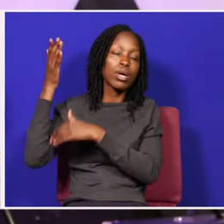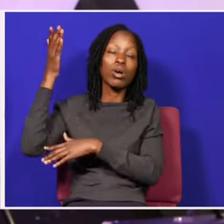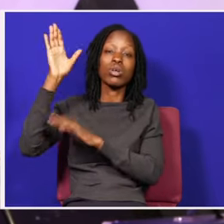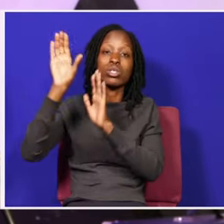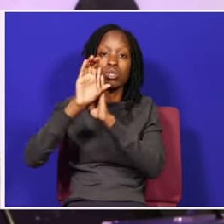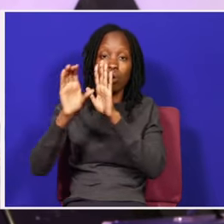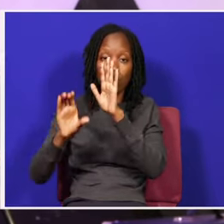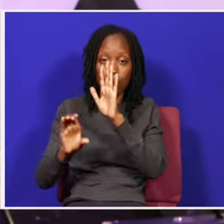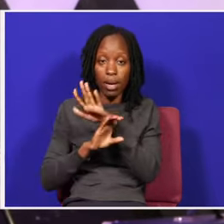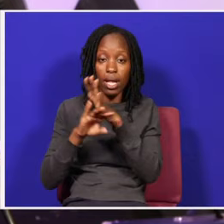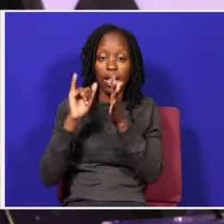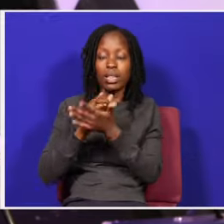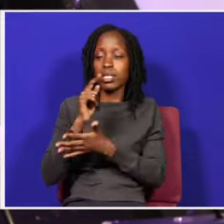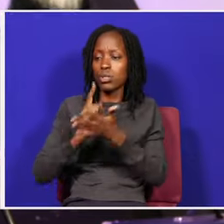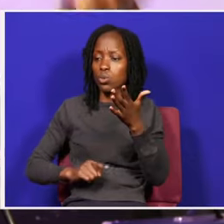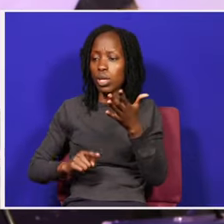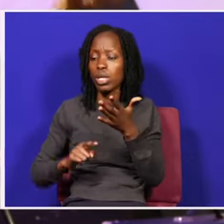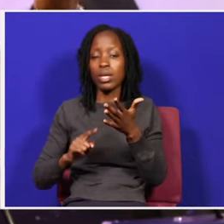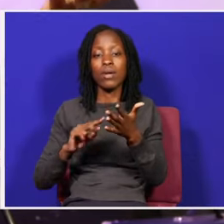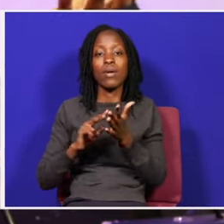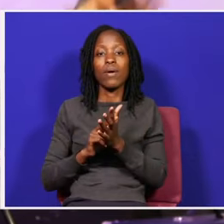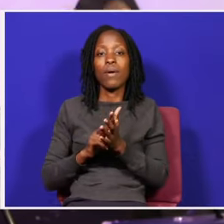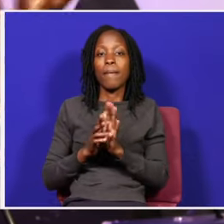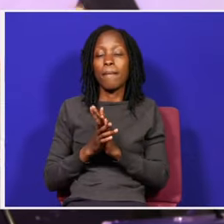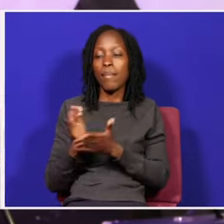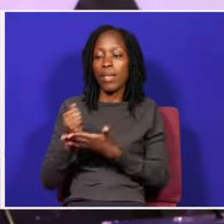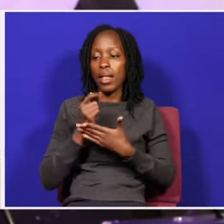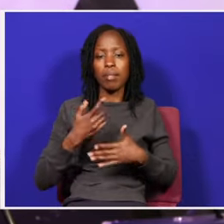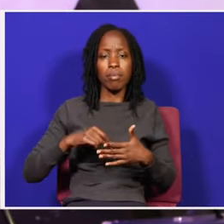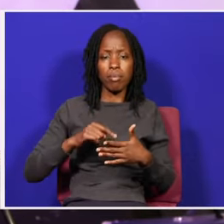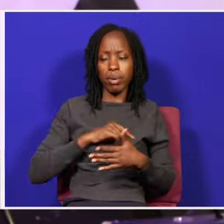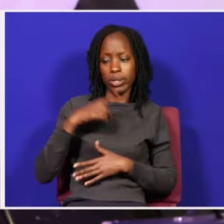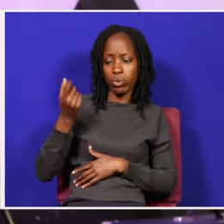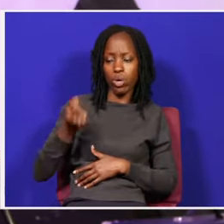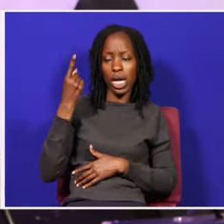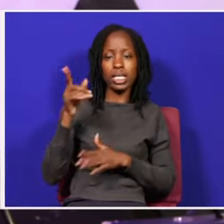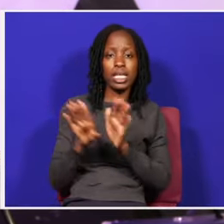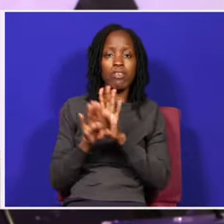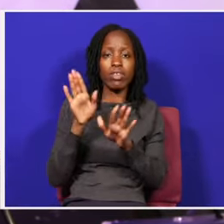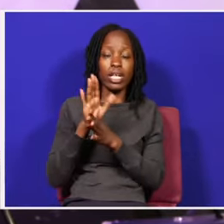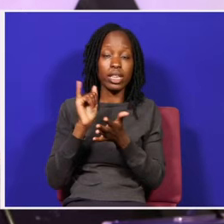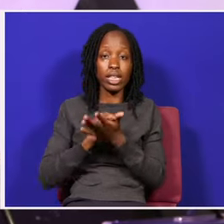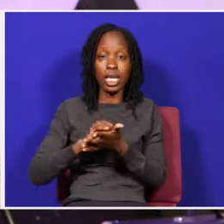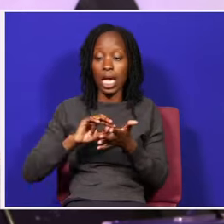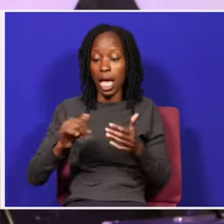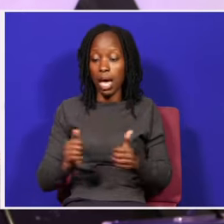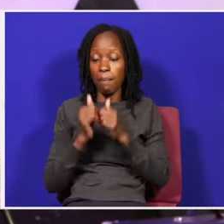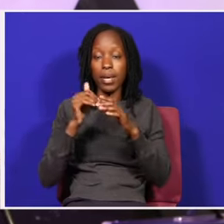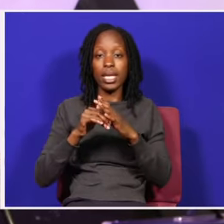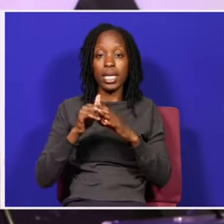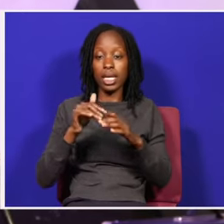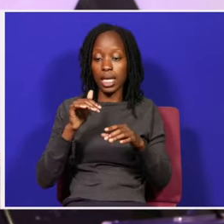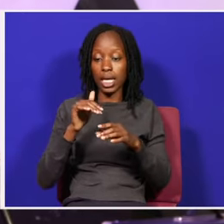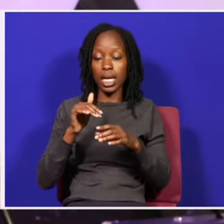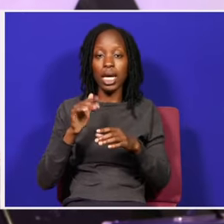word. That's what's going to make sense of all of the things that have happened around us. That's what's going to make sense of the